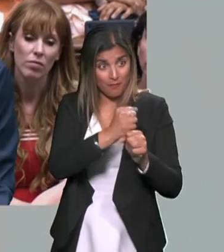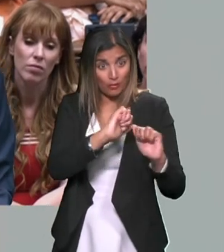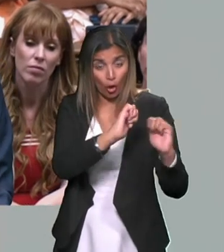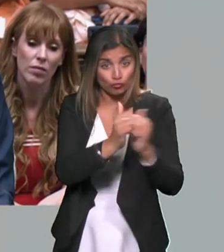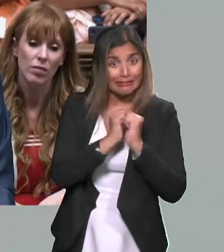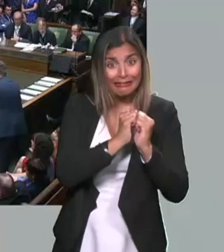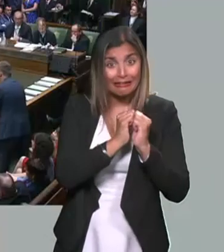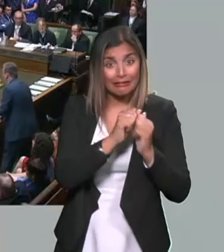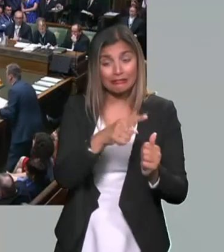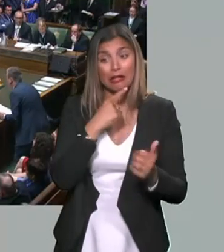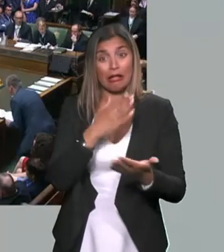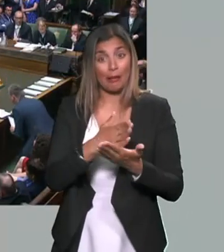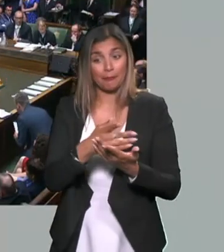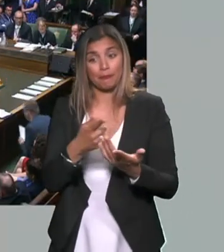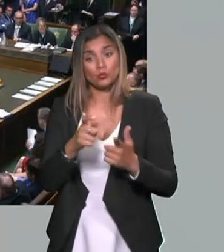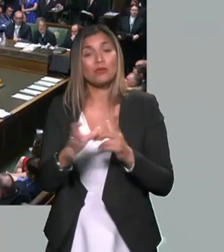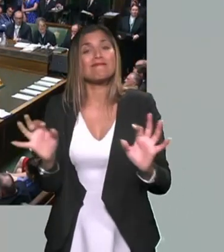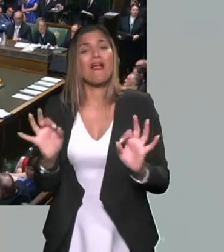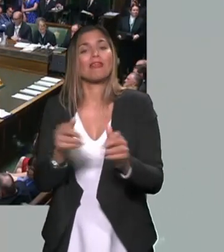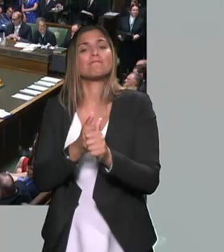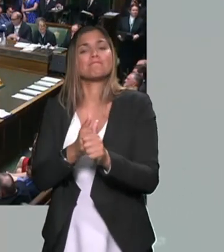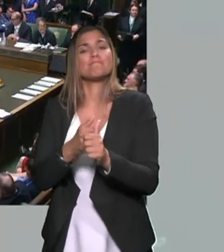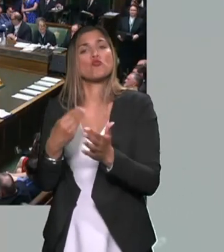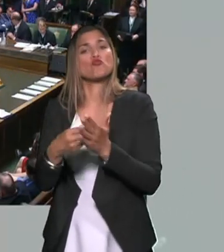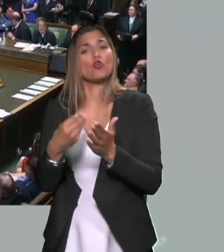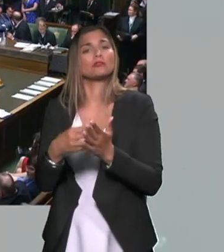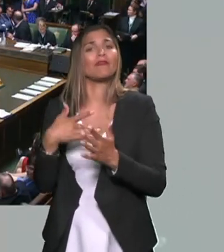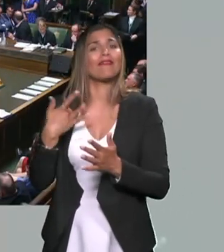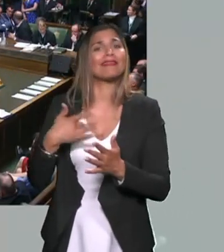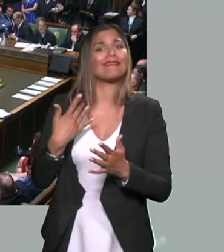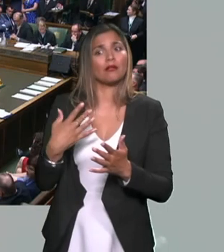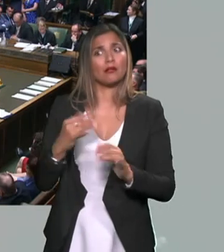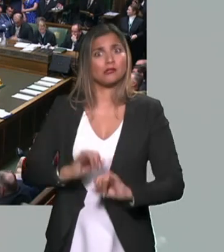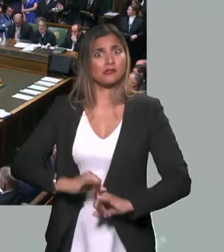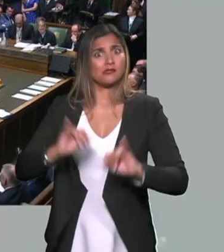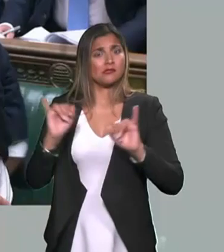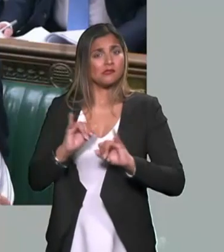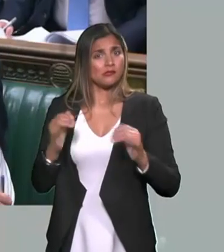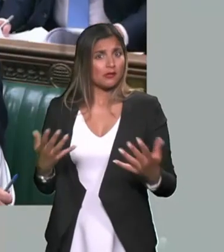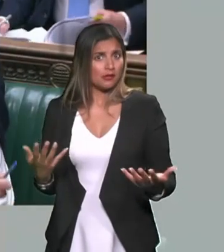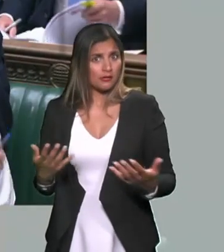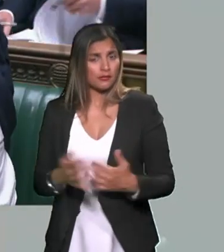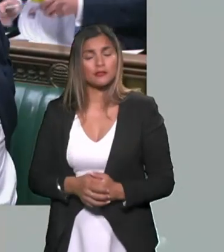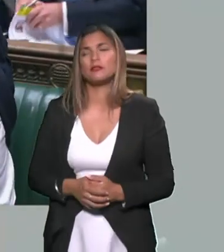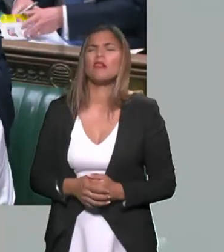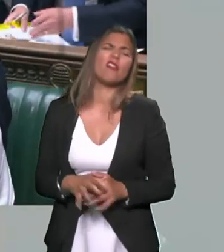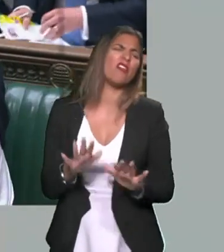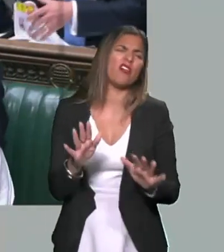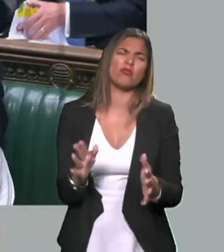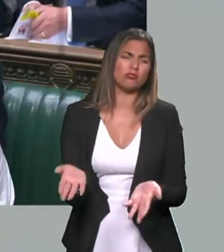living crisis? Prime Minister. Look, Mr Speaker, this is really pitiful stuff from